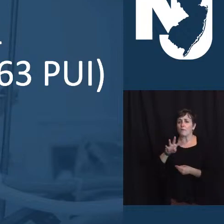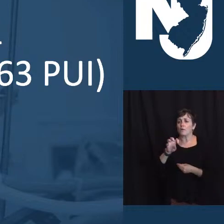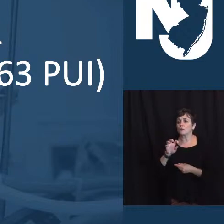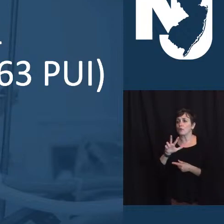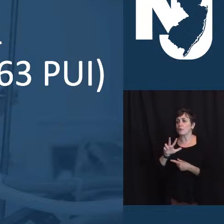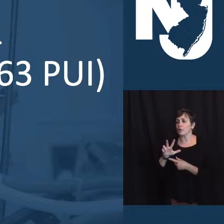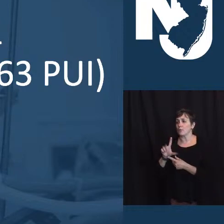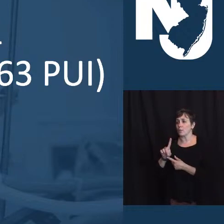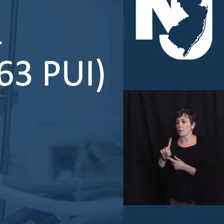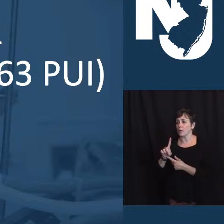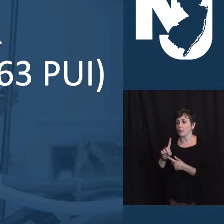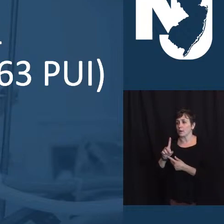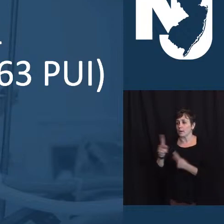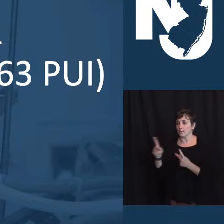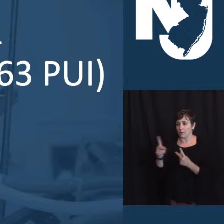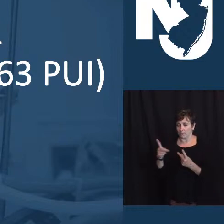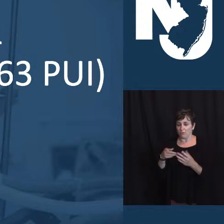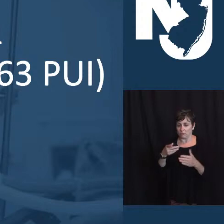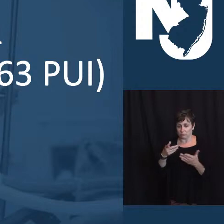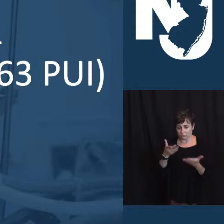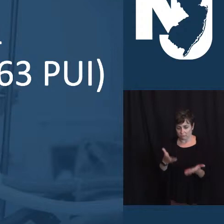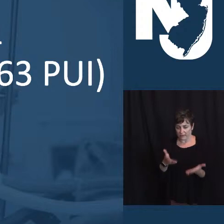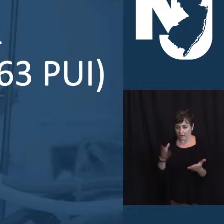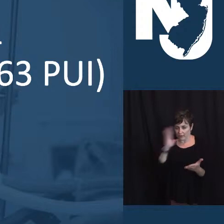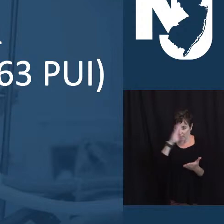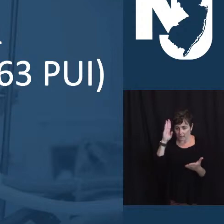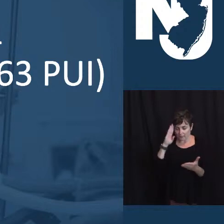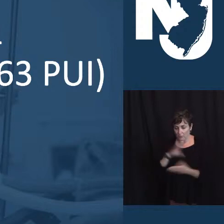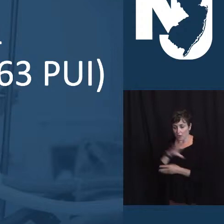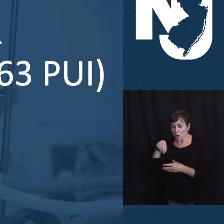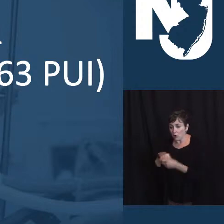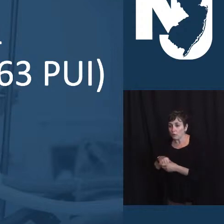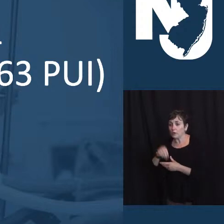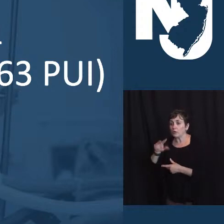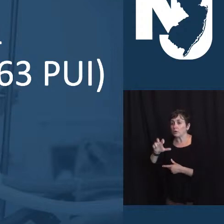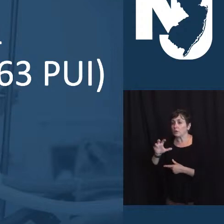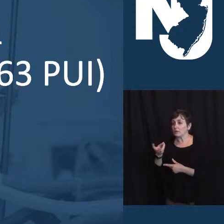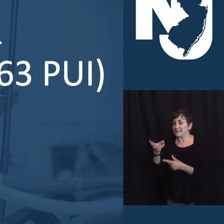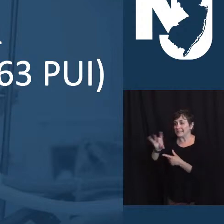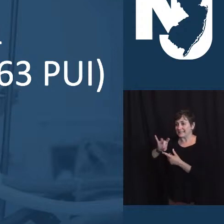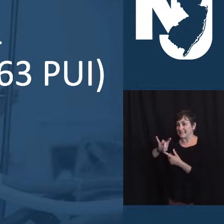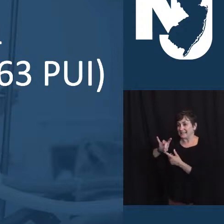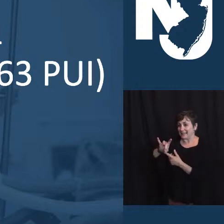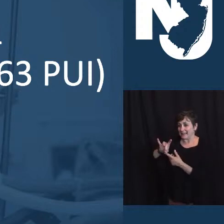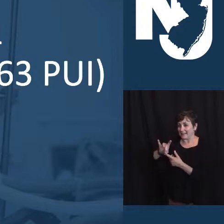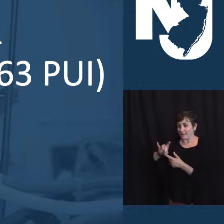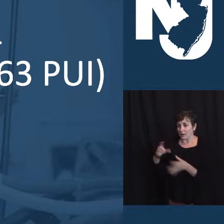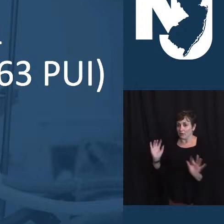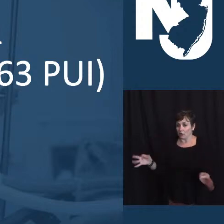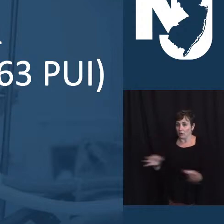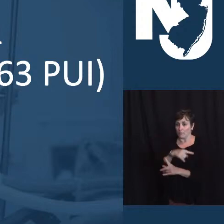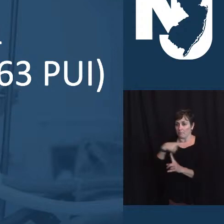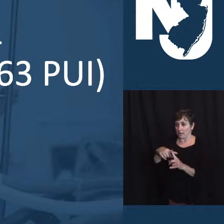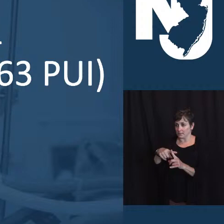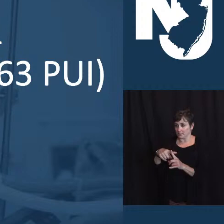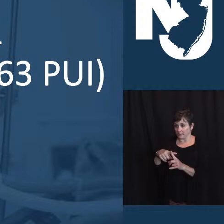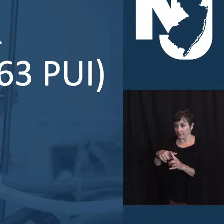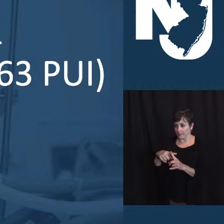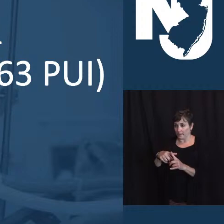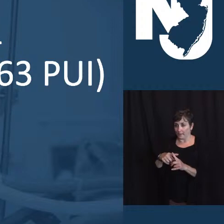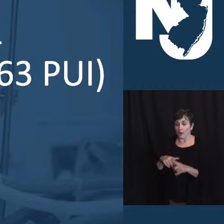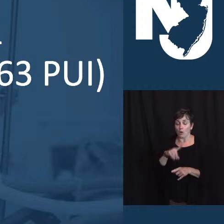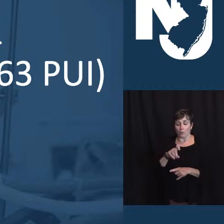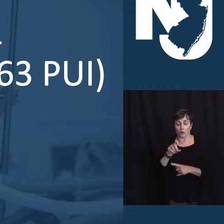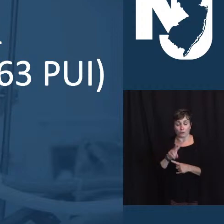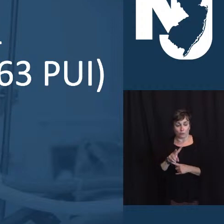431 in total, and that included 368 confirmed COVID-positive patients. 102, as you can